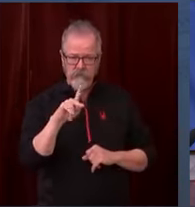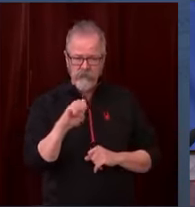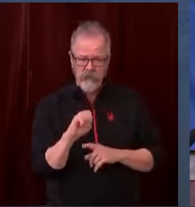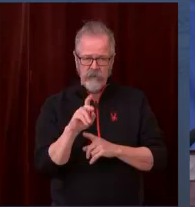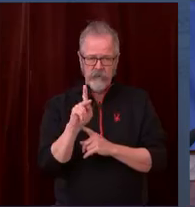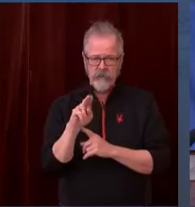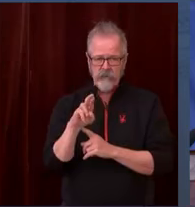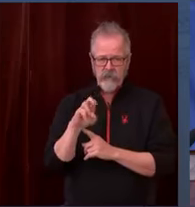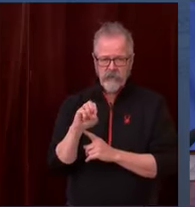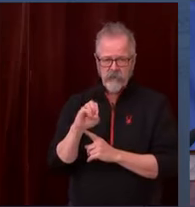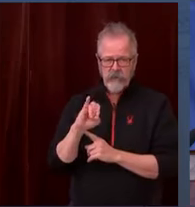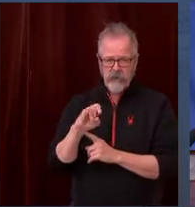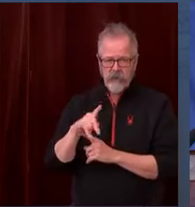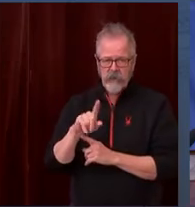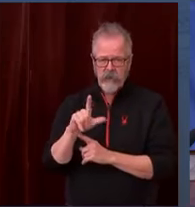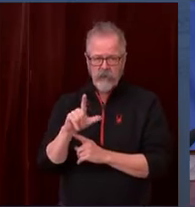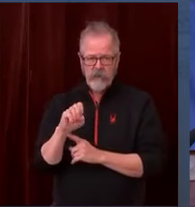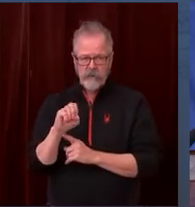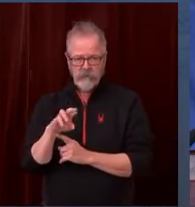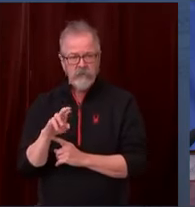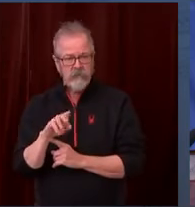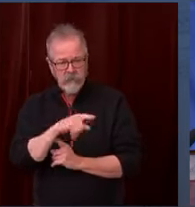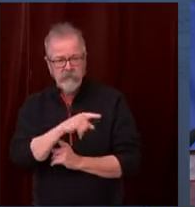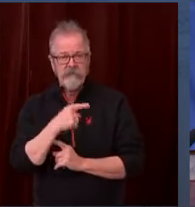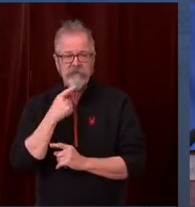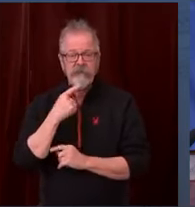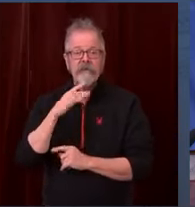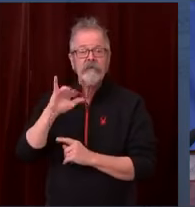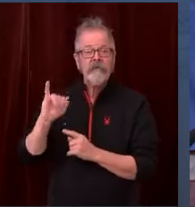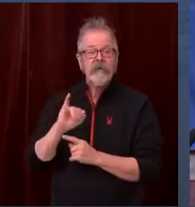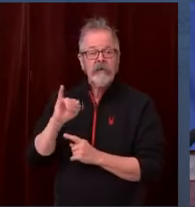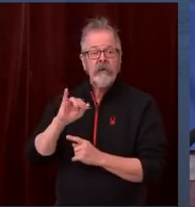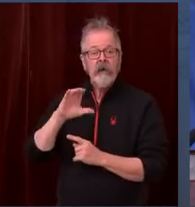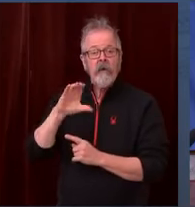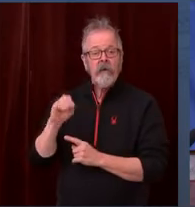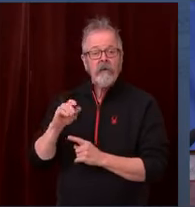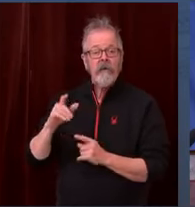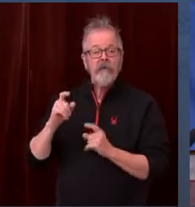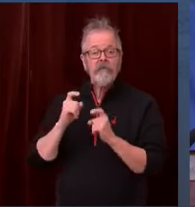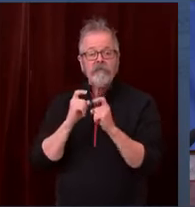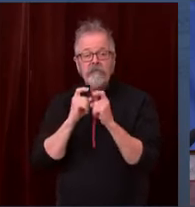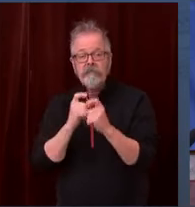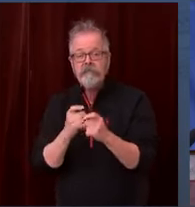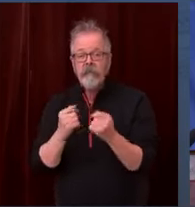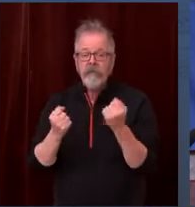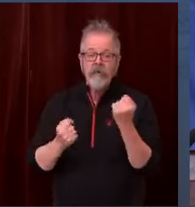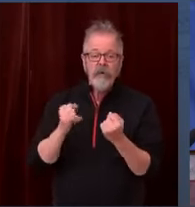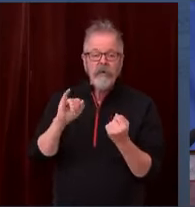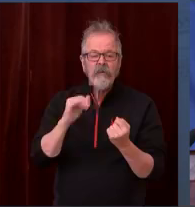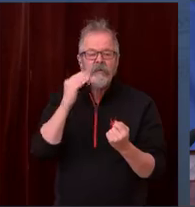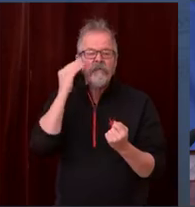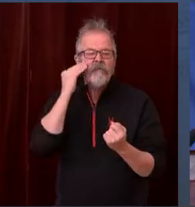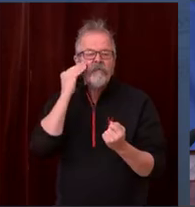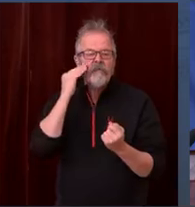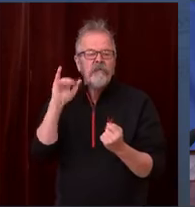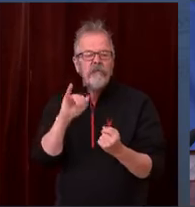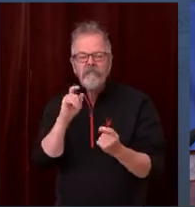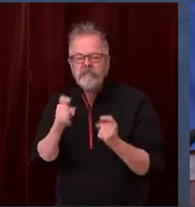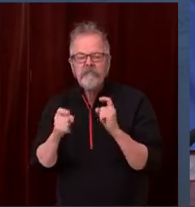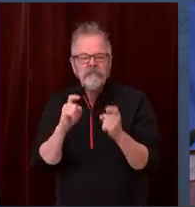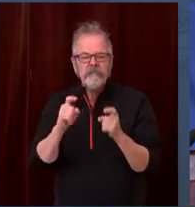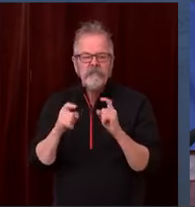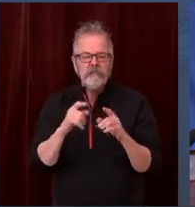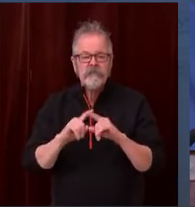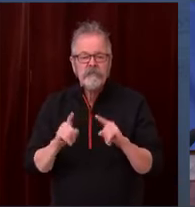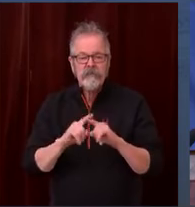rate considerations. This bill addresses systemic racism within the credit system, which